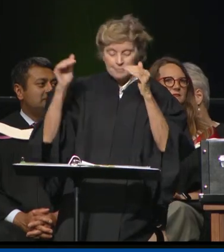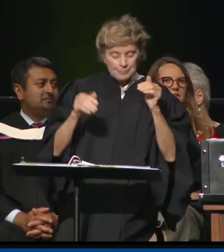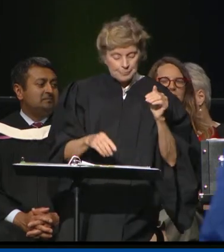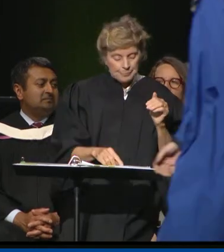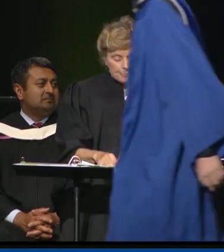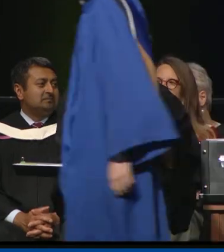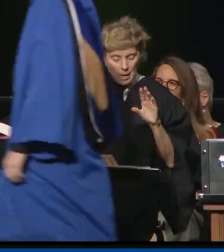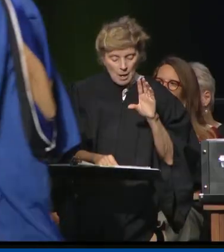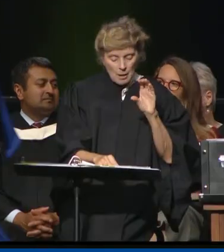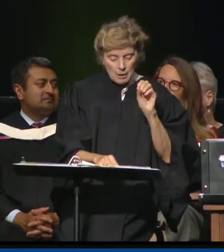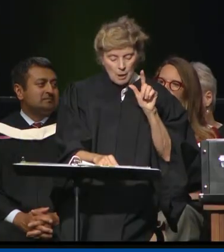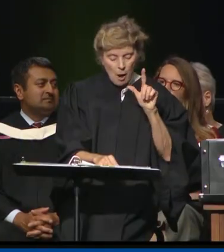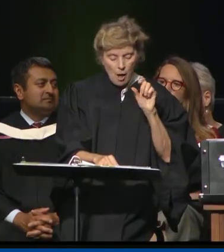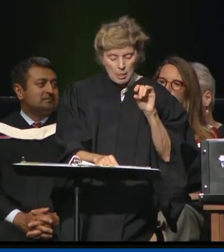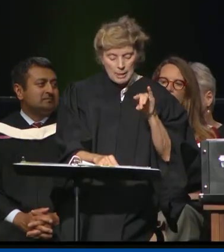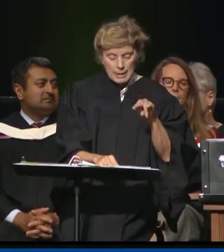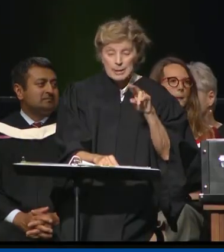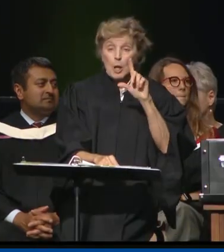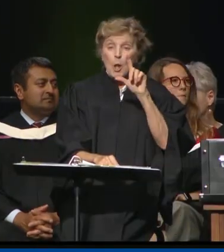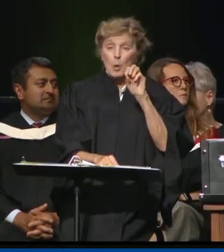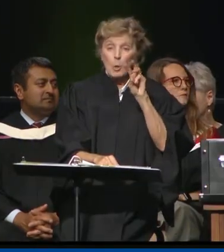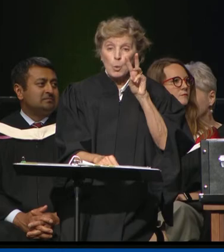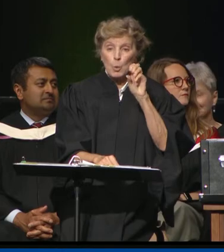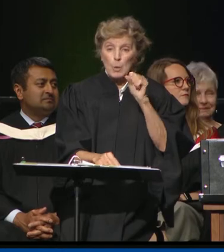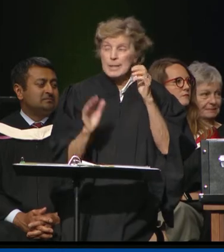Colin Lewis, with distinction.